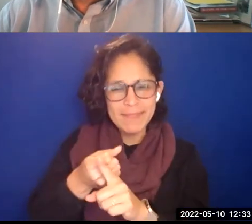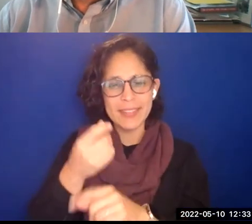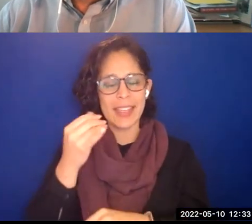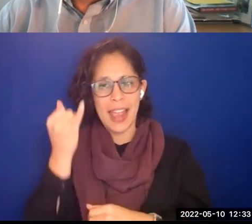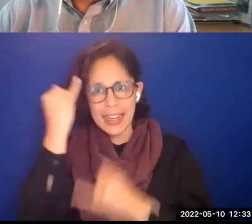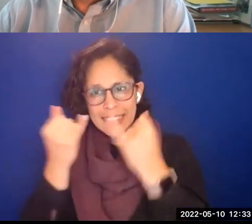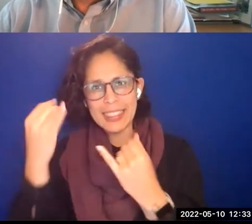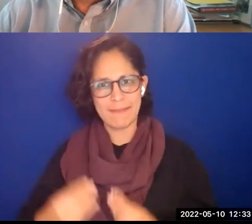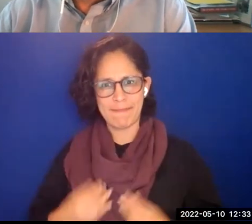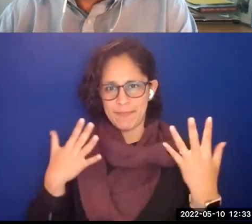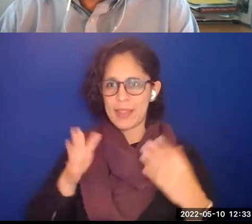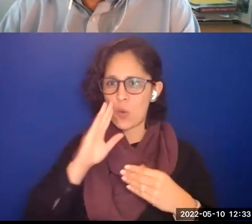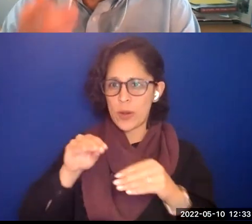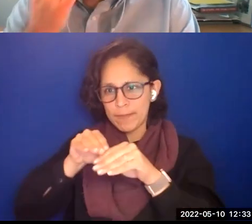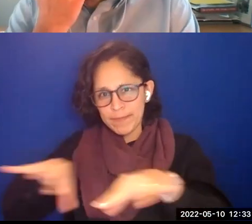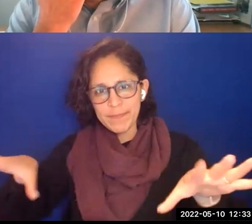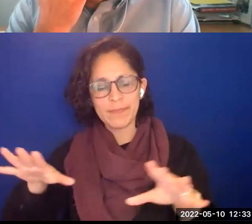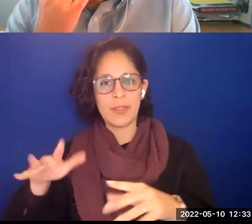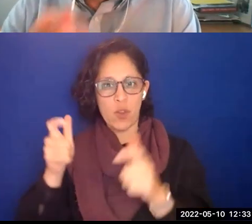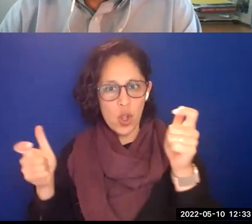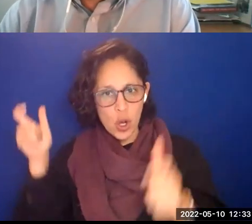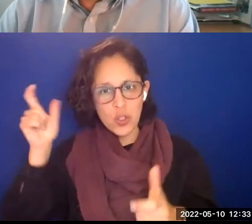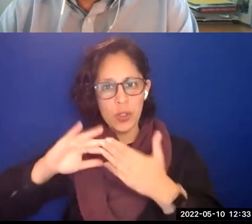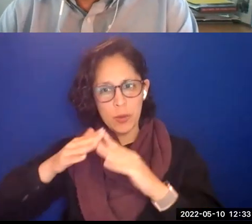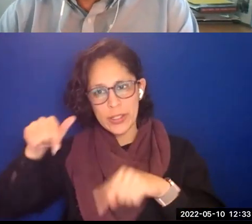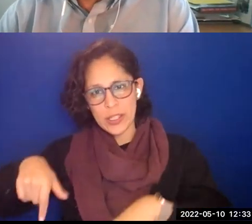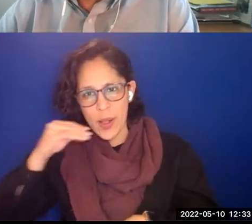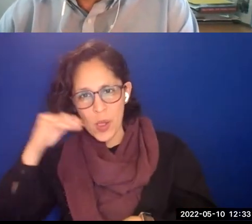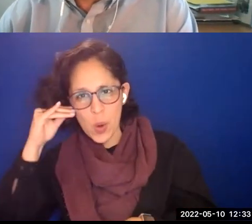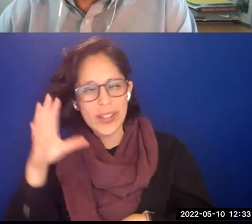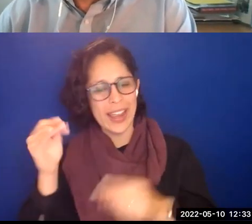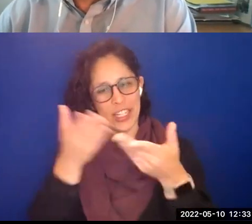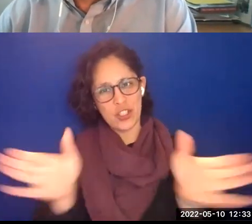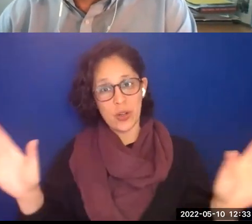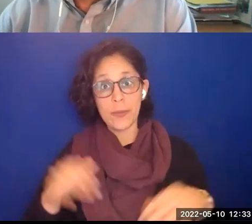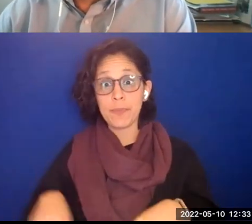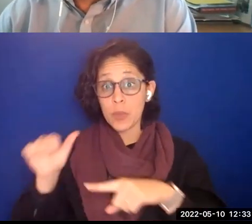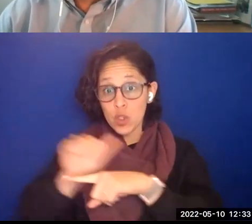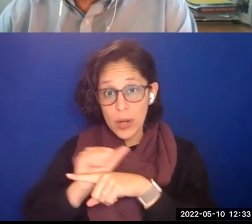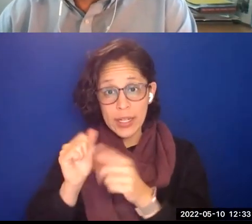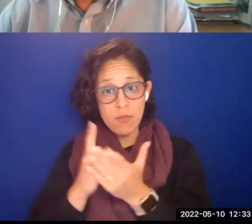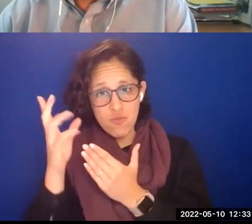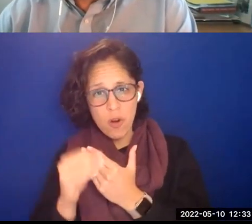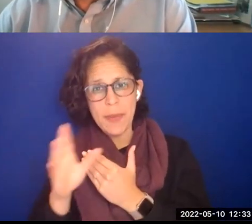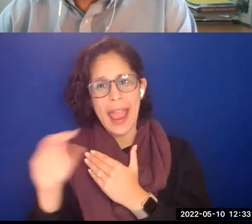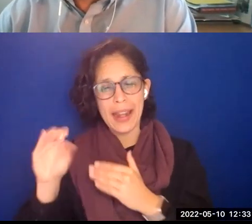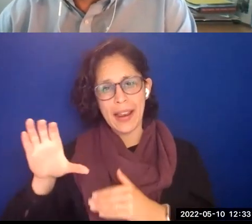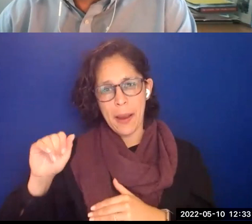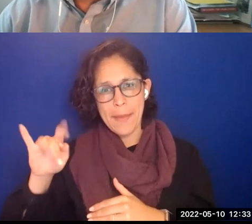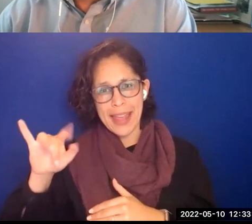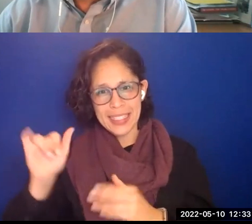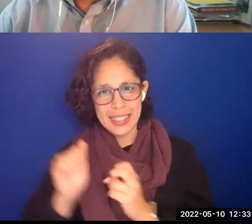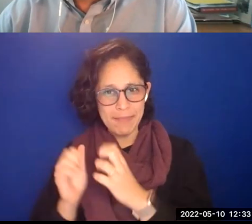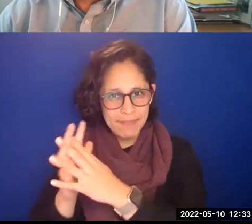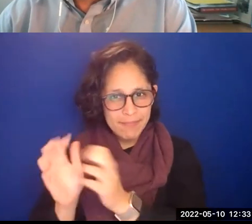larger community for the better. Through training, programming, and capacity building, the Lytton Center empowers students to